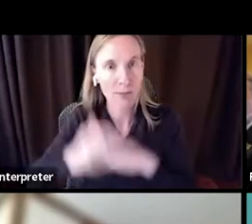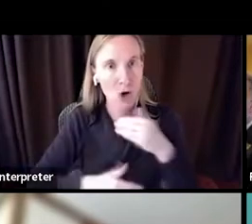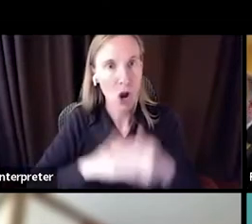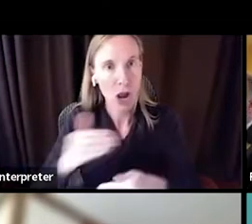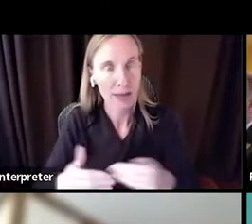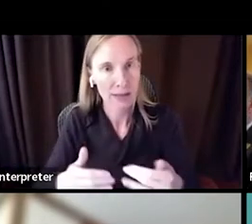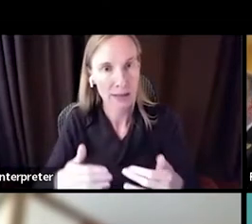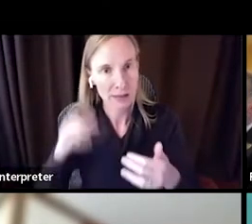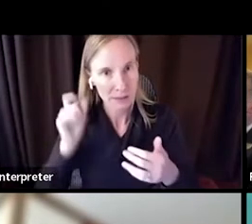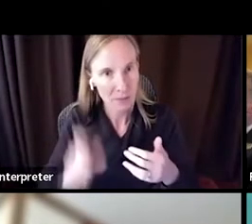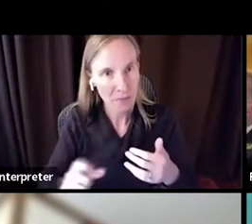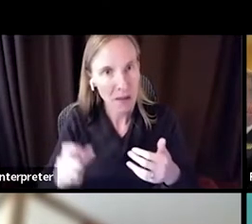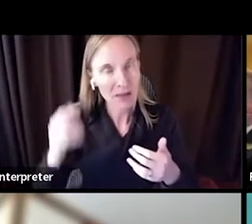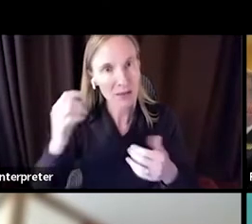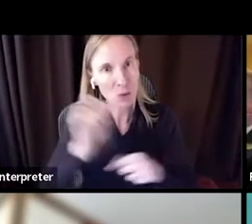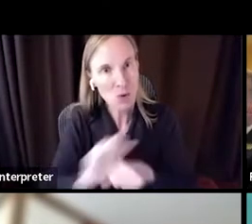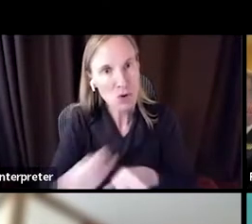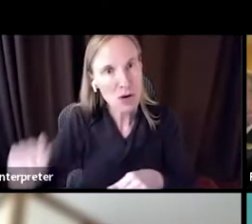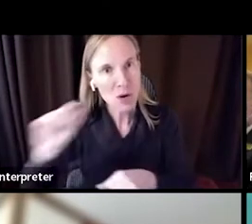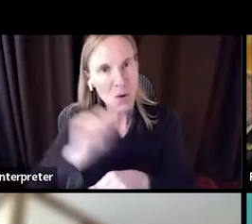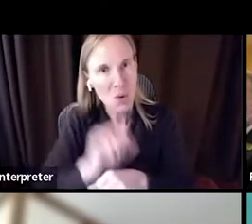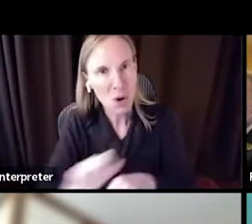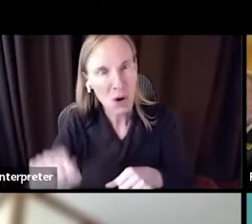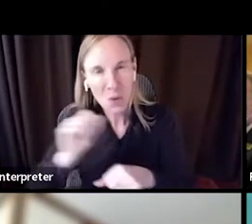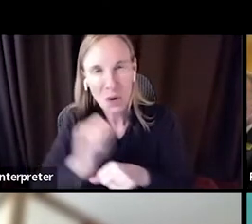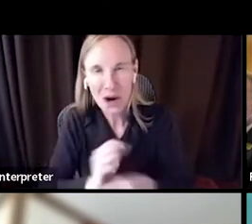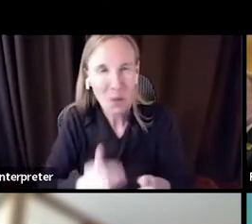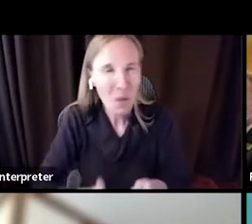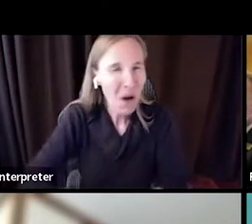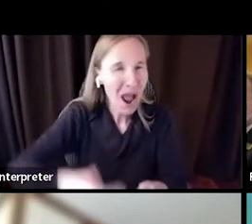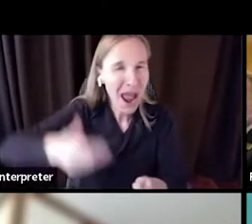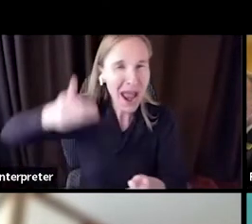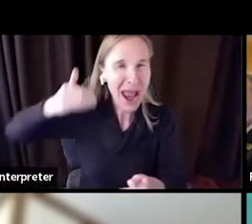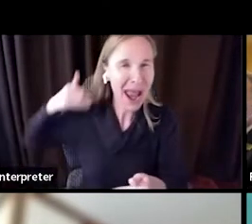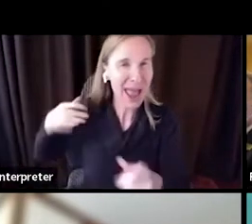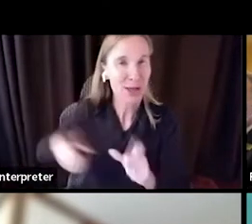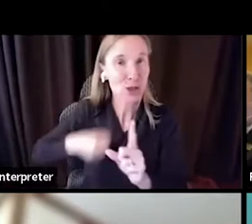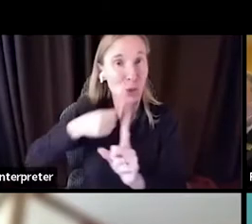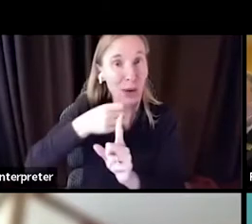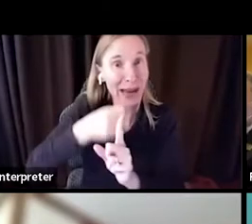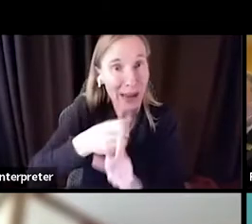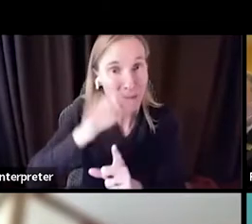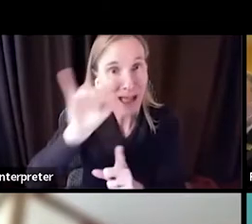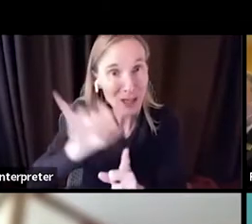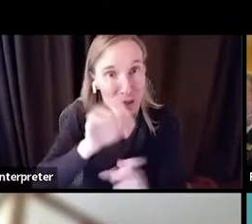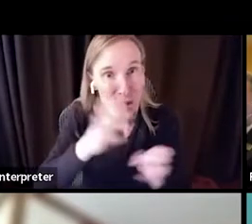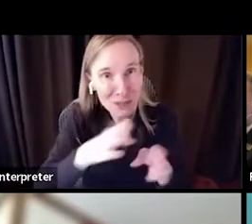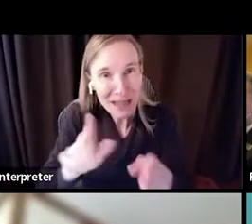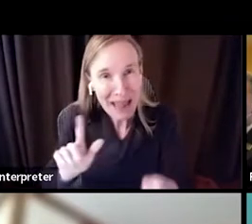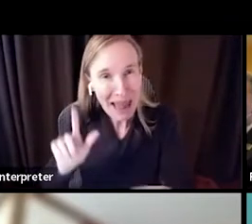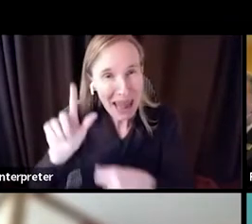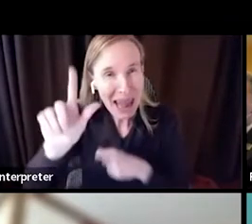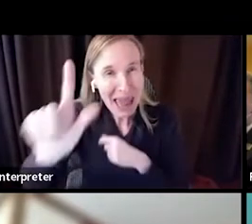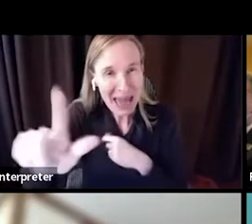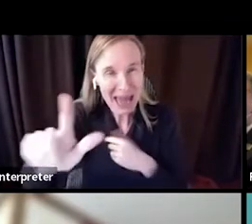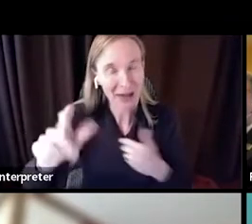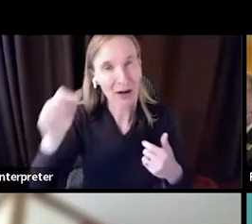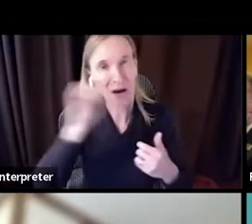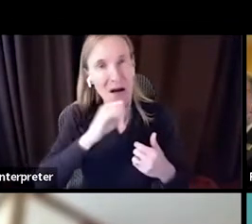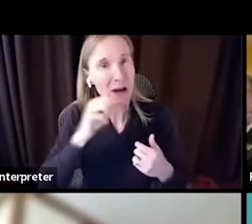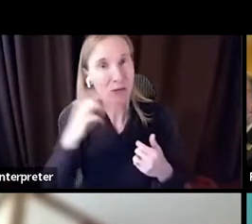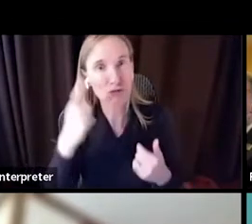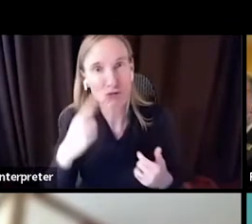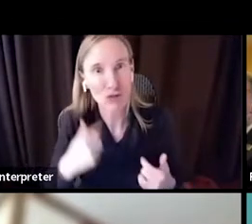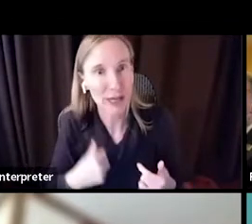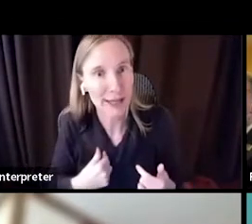advance one had to work to change, to impact an insurance health insurance plan. But